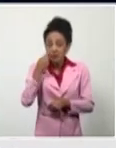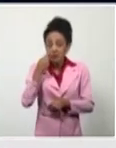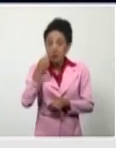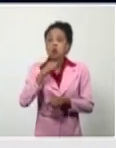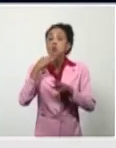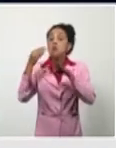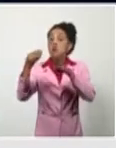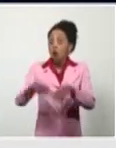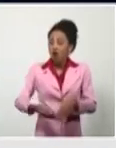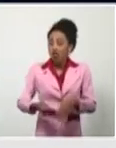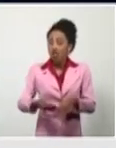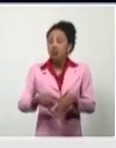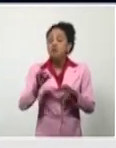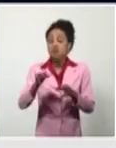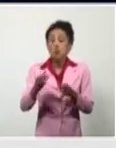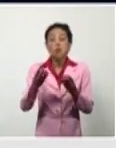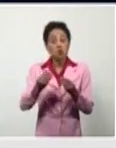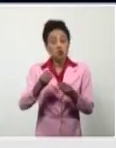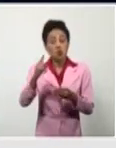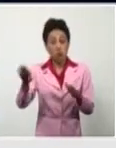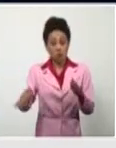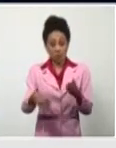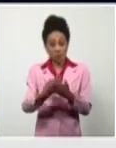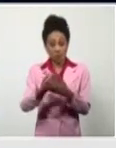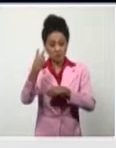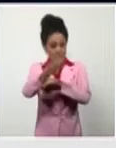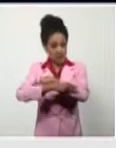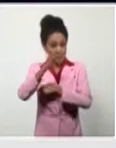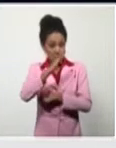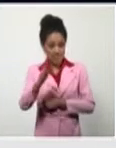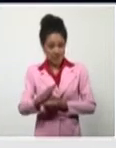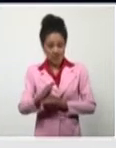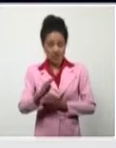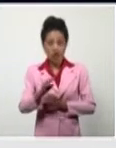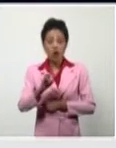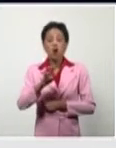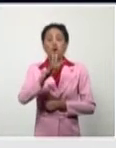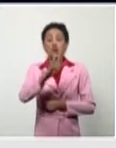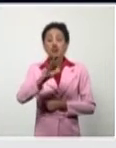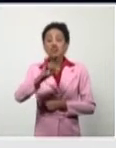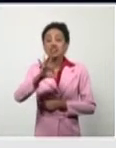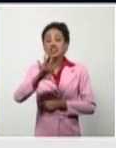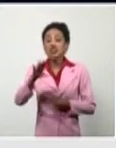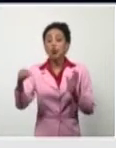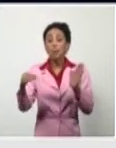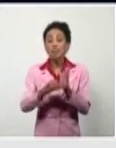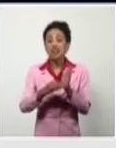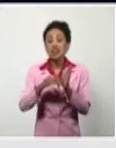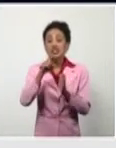1,219 deaths in one single day. Brazil already accumulates